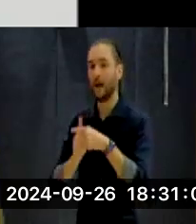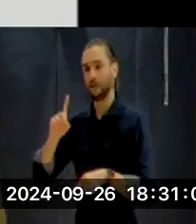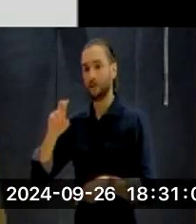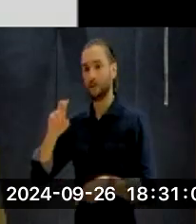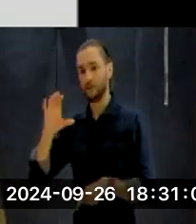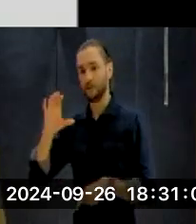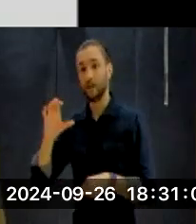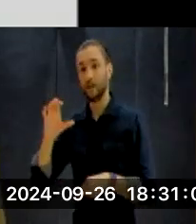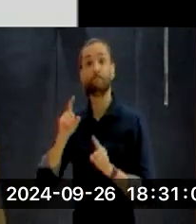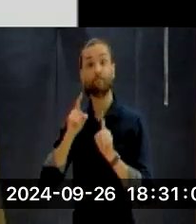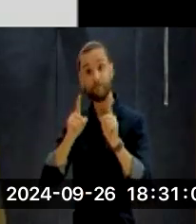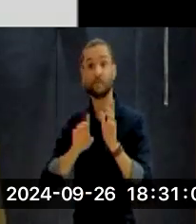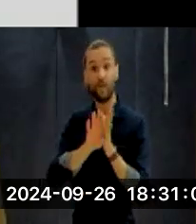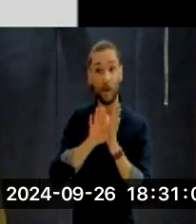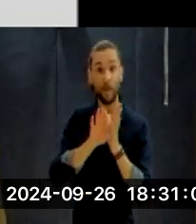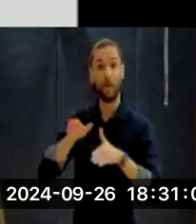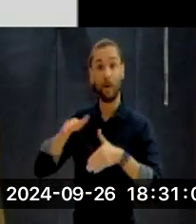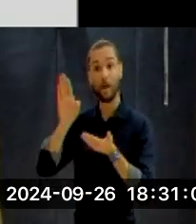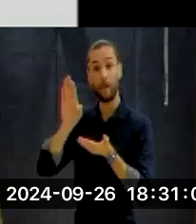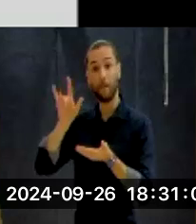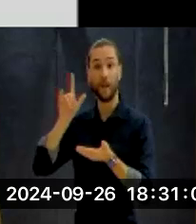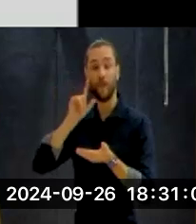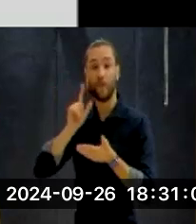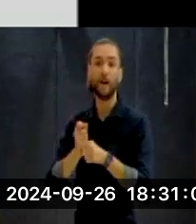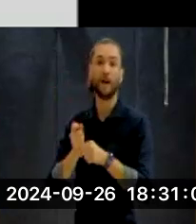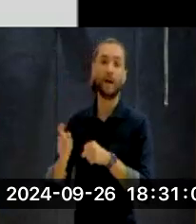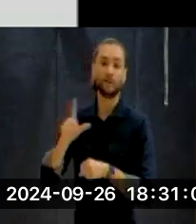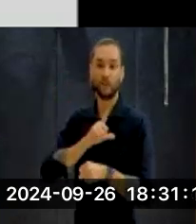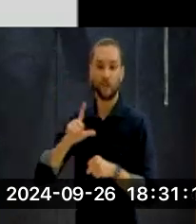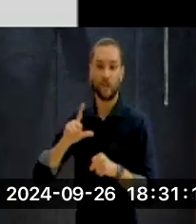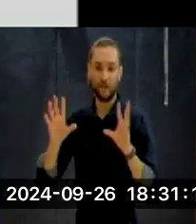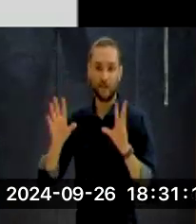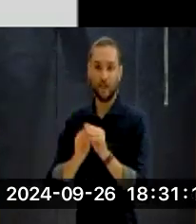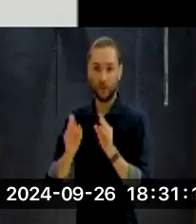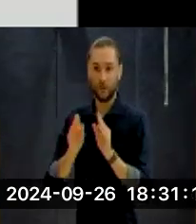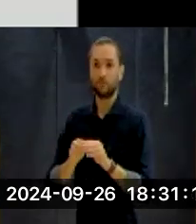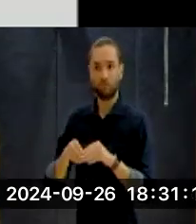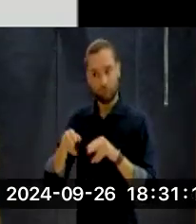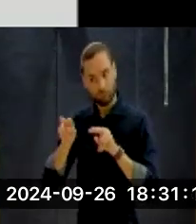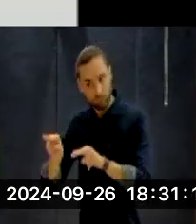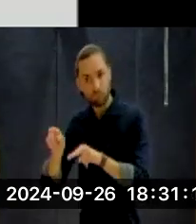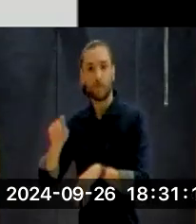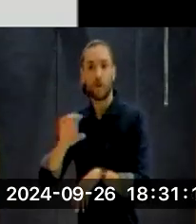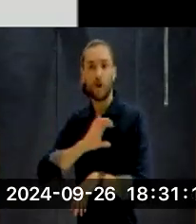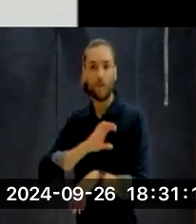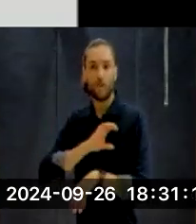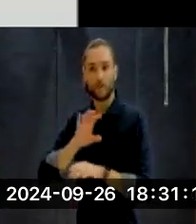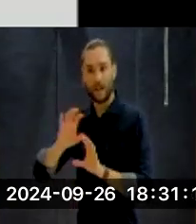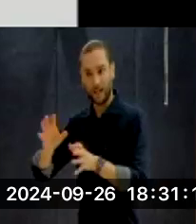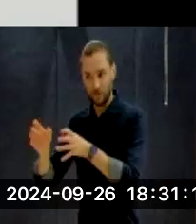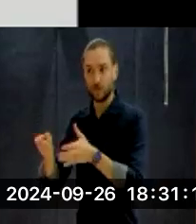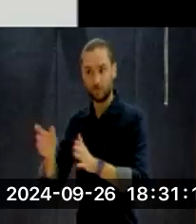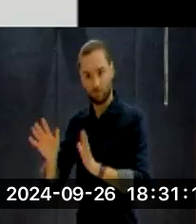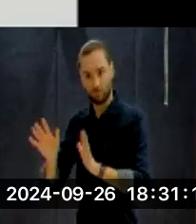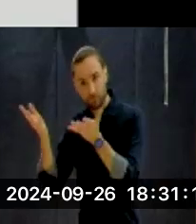to develop and recommend a bill in next year's legislative session to hold law enforcement agencies fully accountable for adopting the